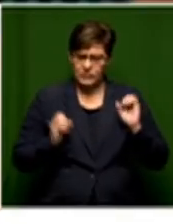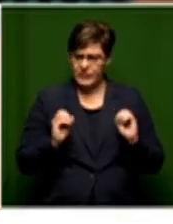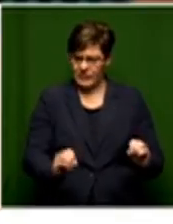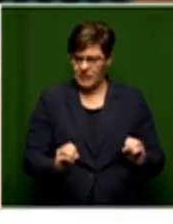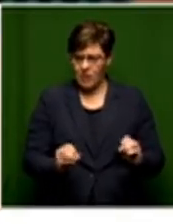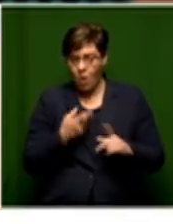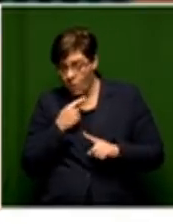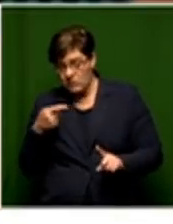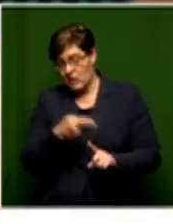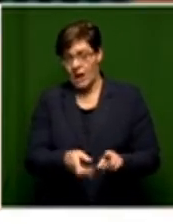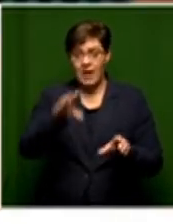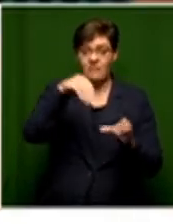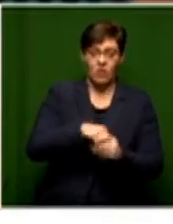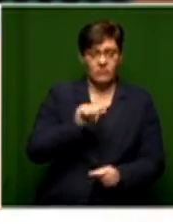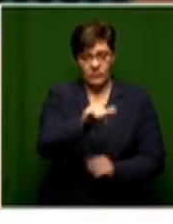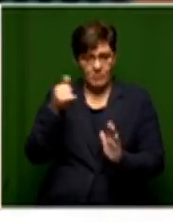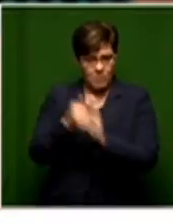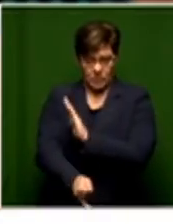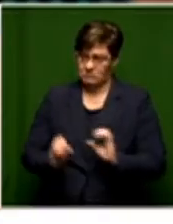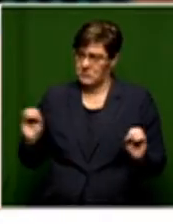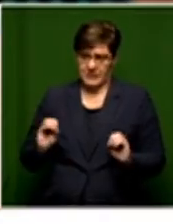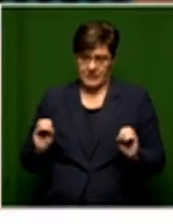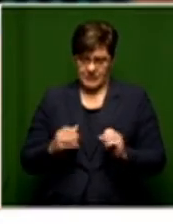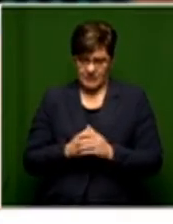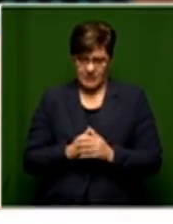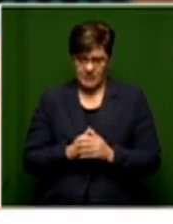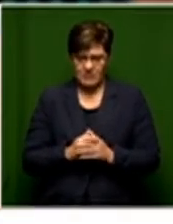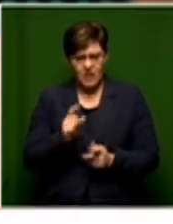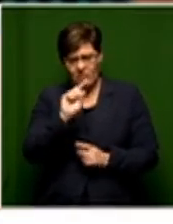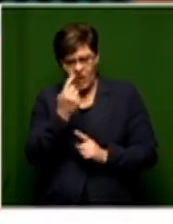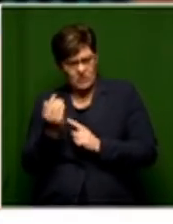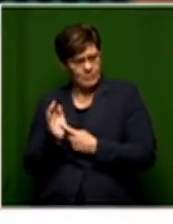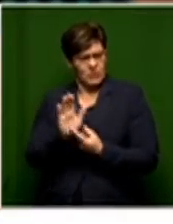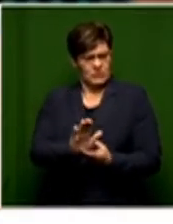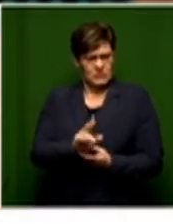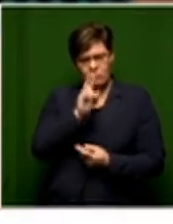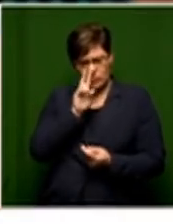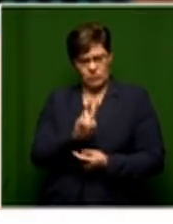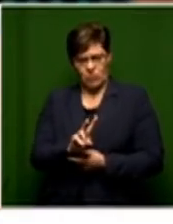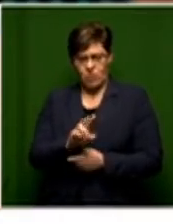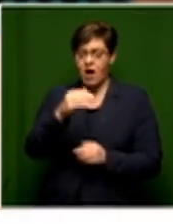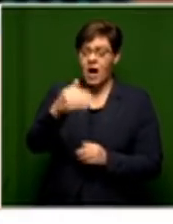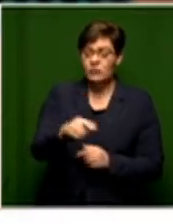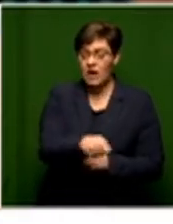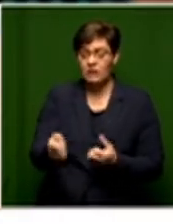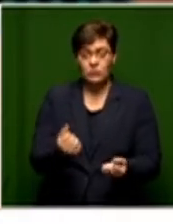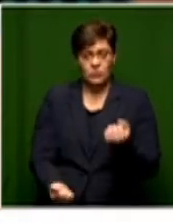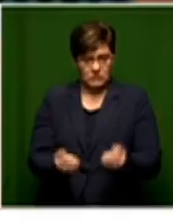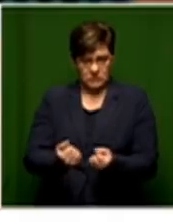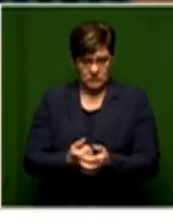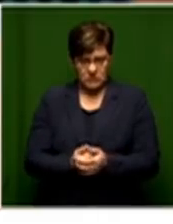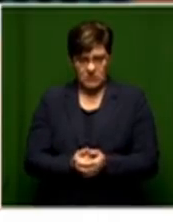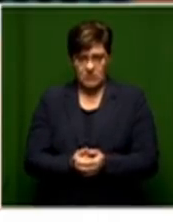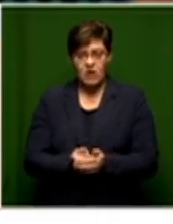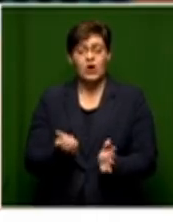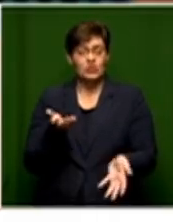or implicated in Meyiwa's murder. And, it was during that first appearance as well that we saw just outside here court as well that